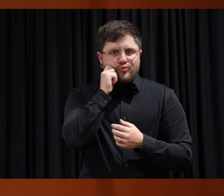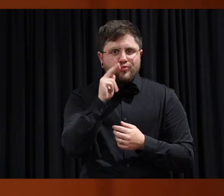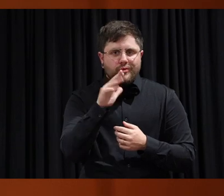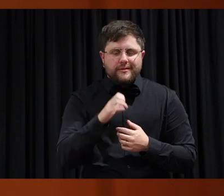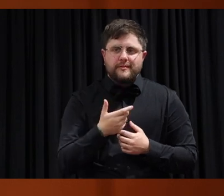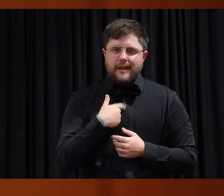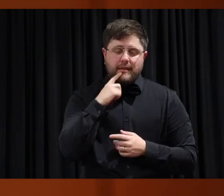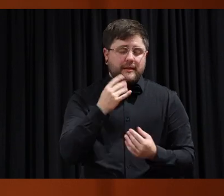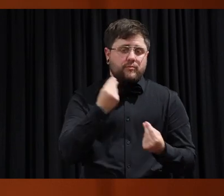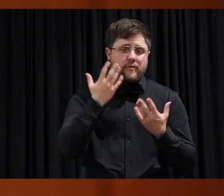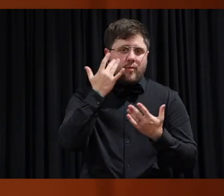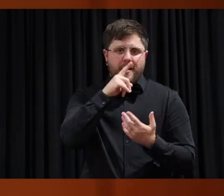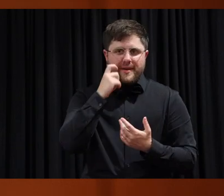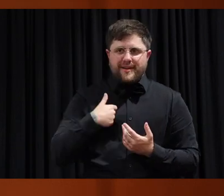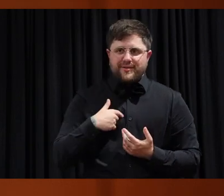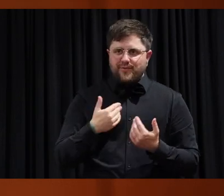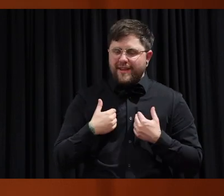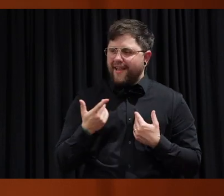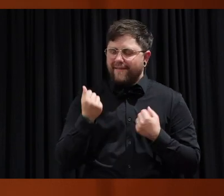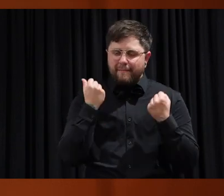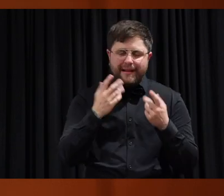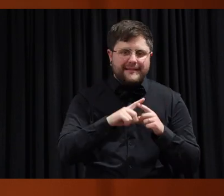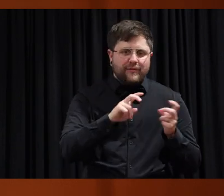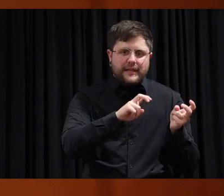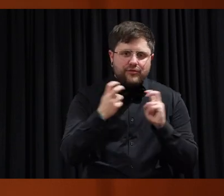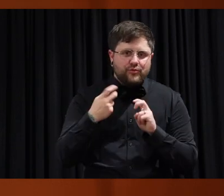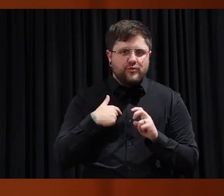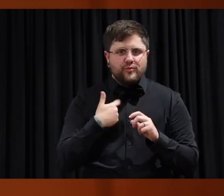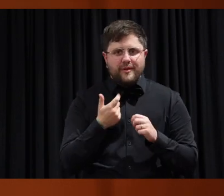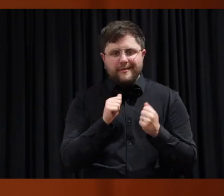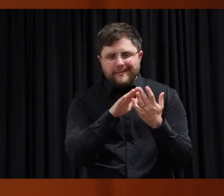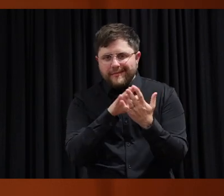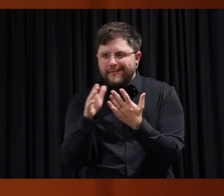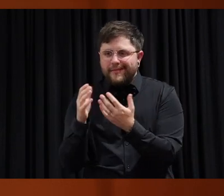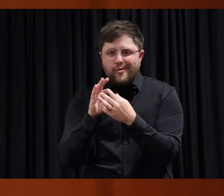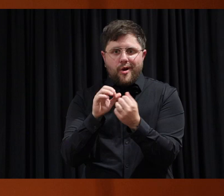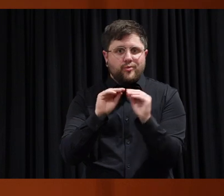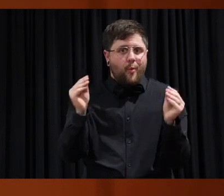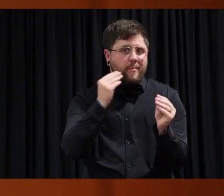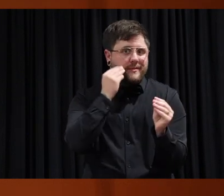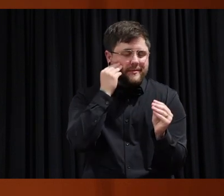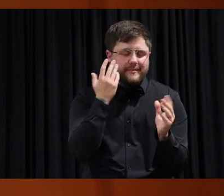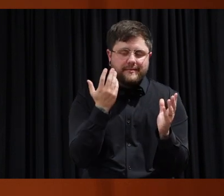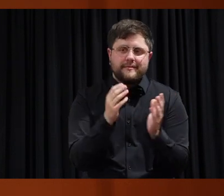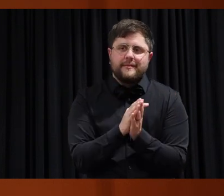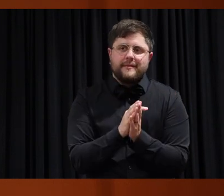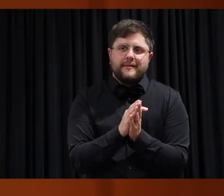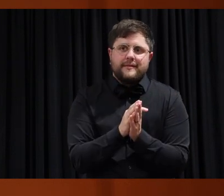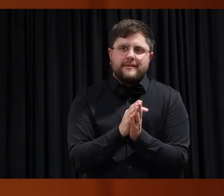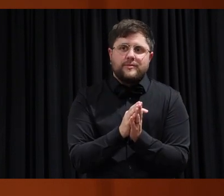is beautiful because we're intertwined with all these issues that we're facing with regard to homelessness as well. What I